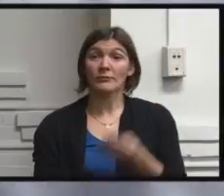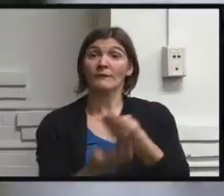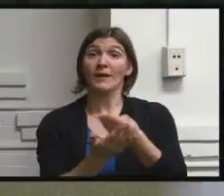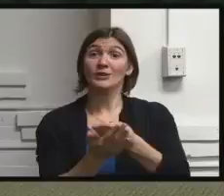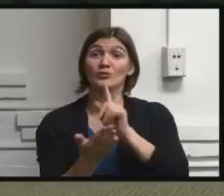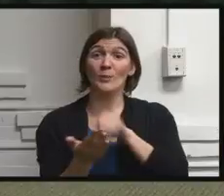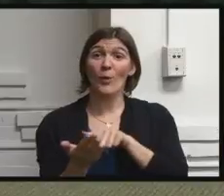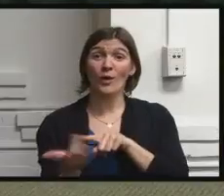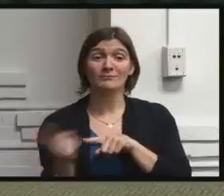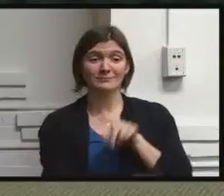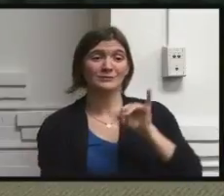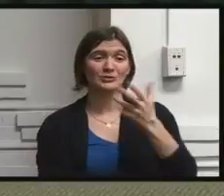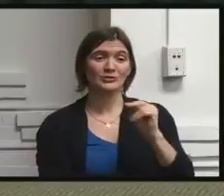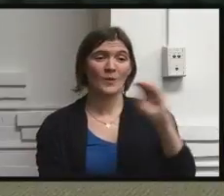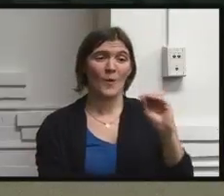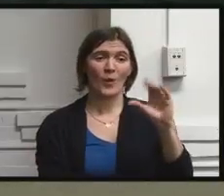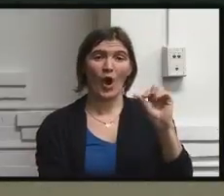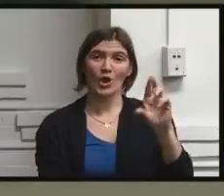financial report.